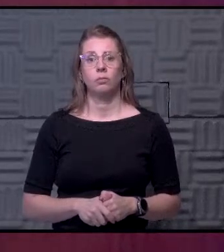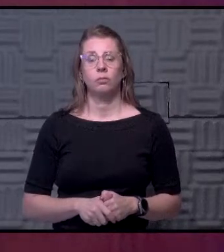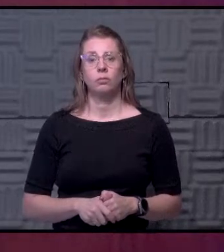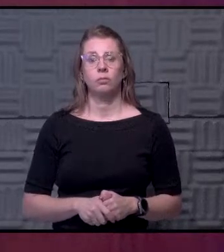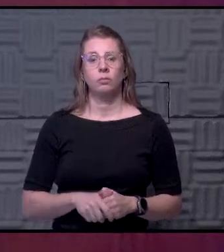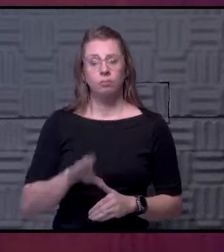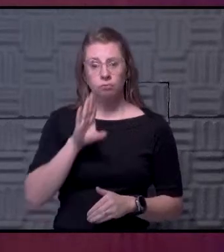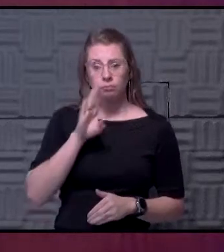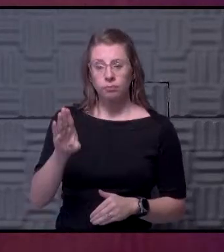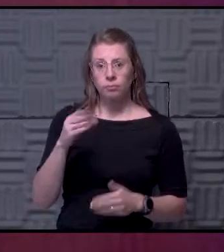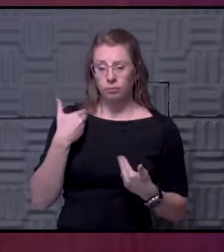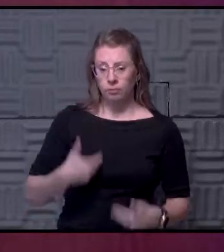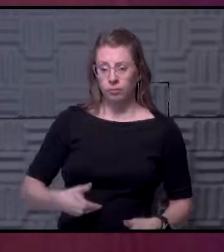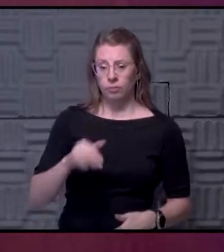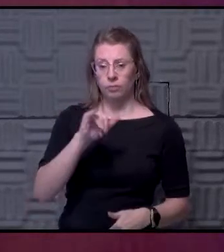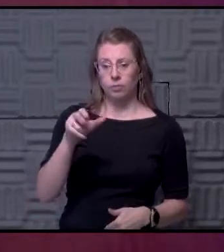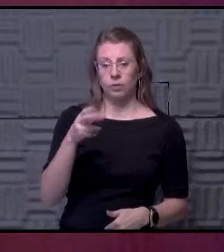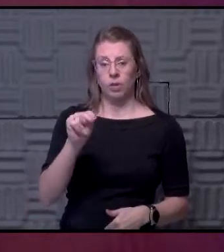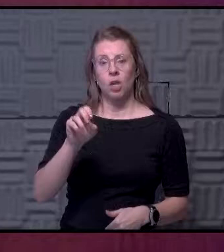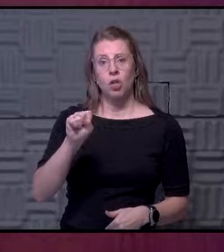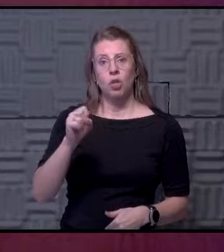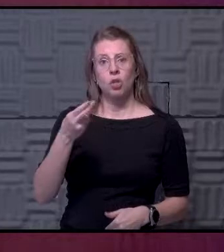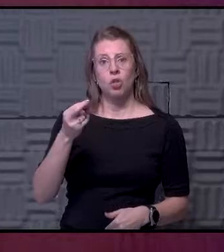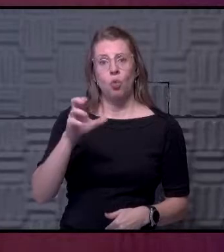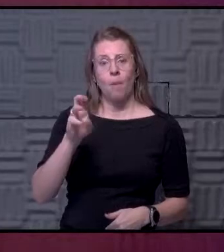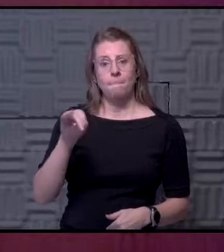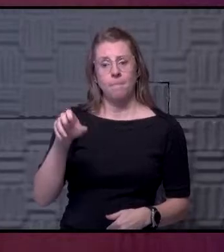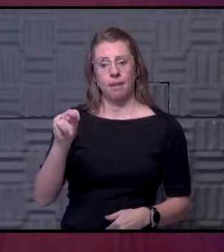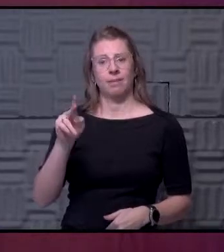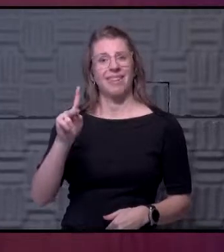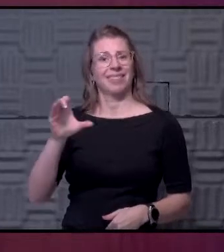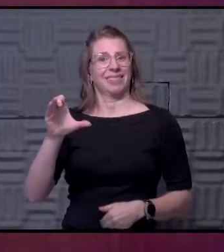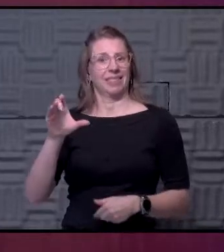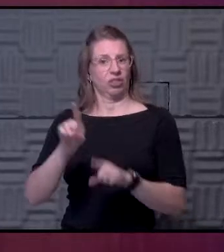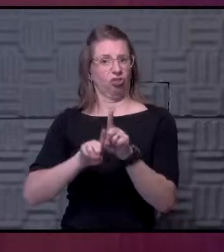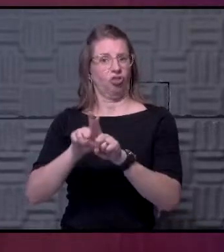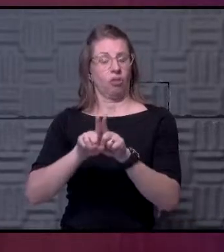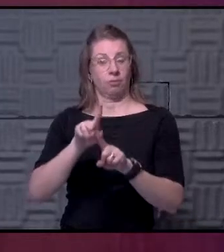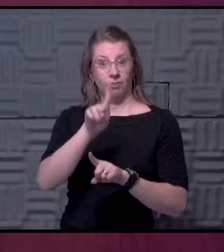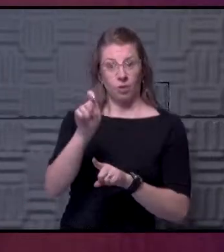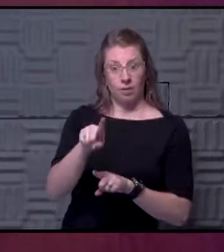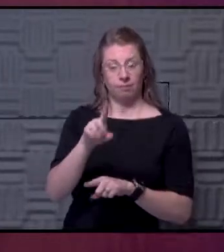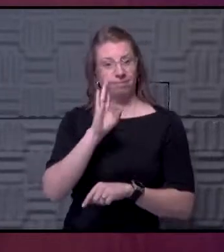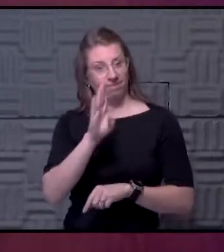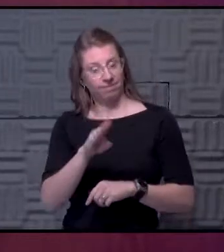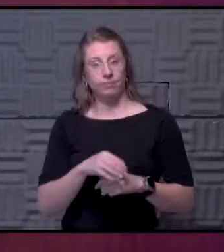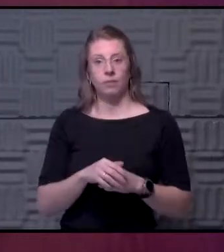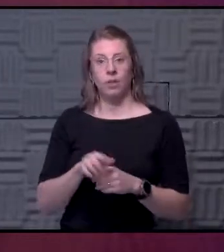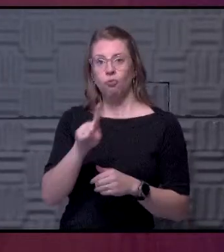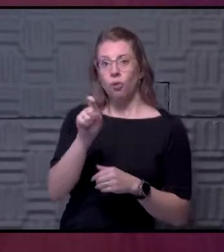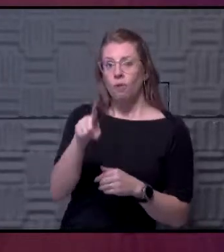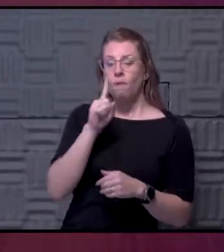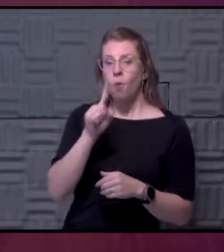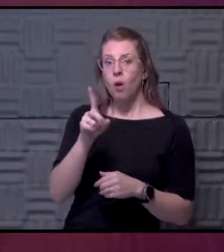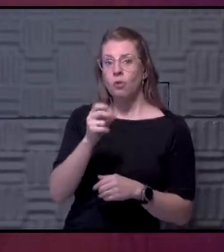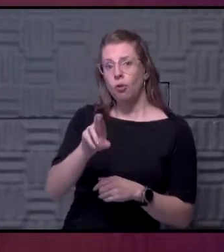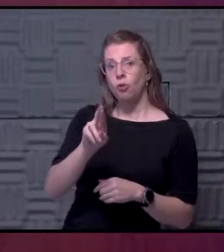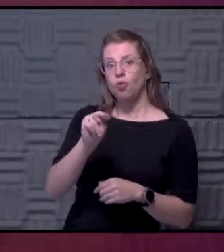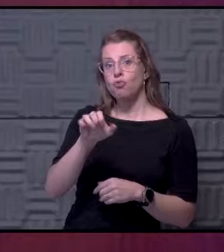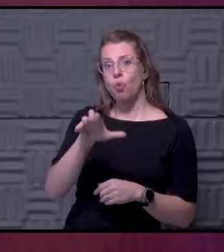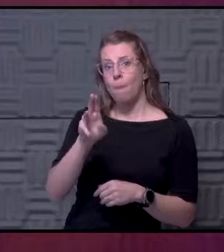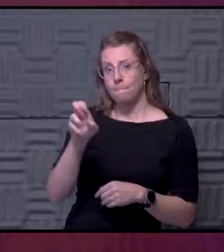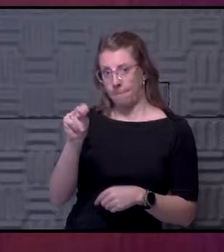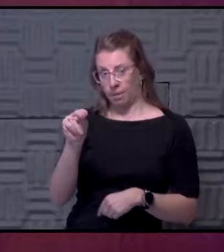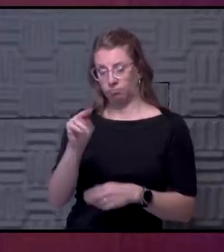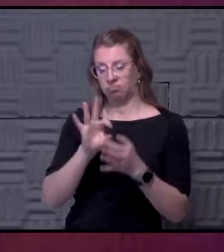Yeah, hi. This is John Shorman at the Kansas City Star, and I have a question. For Dr. Norman